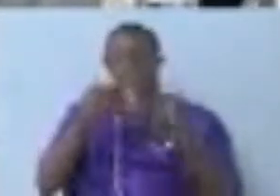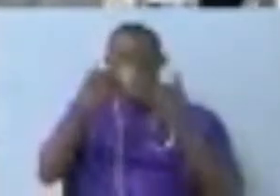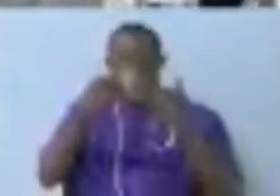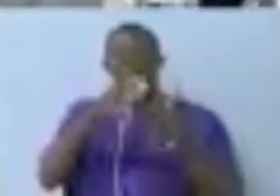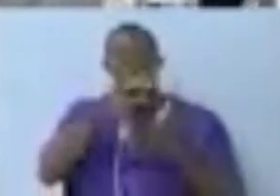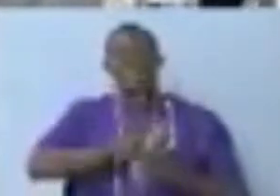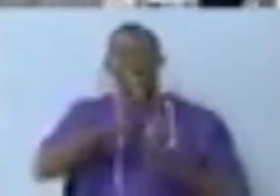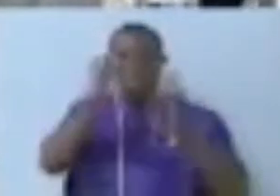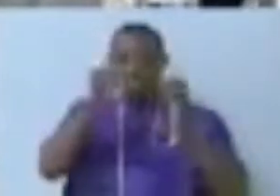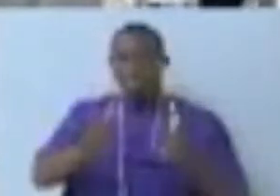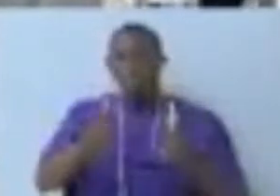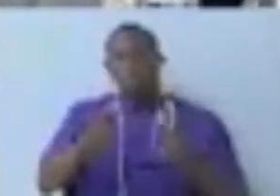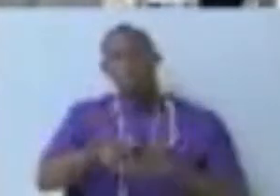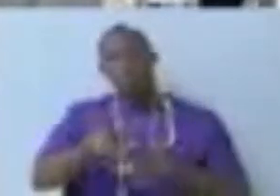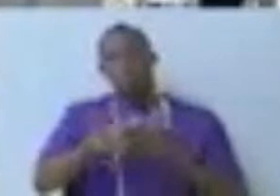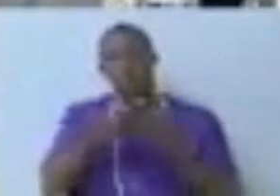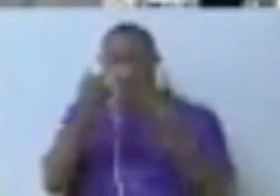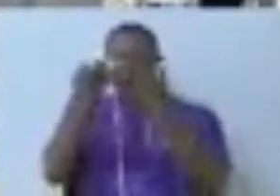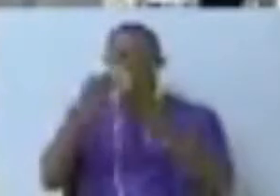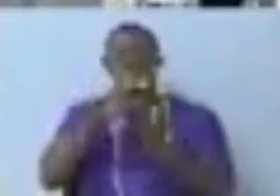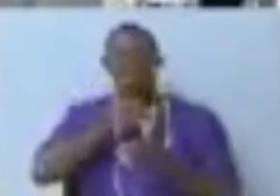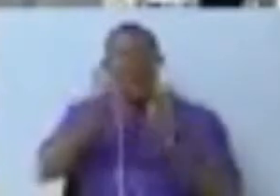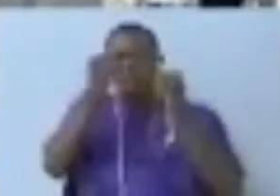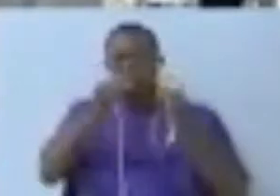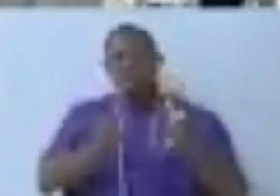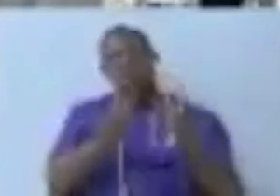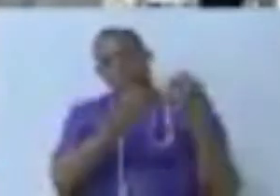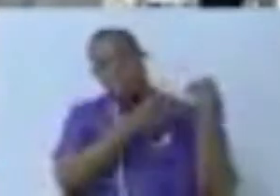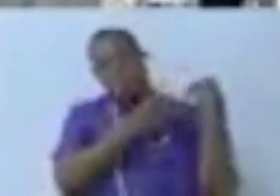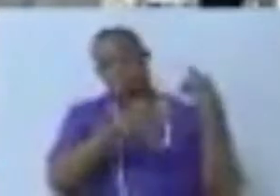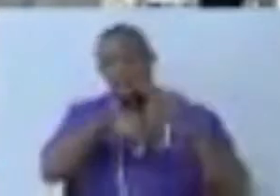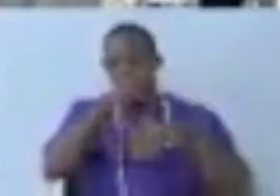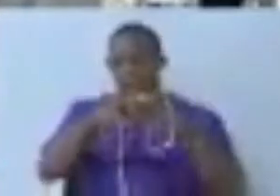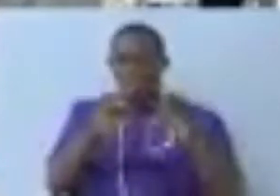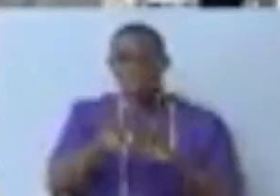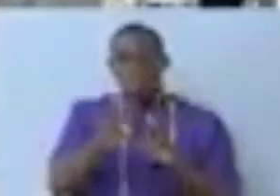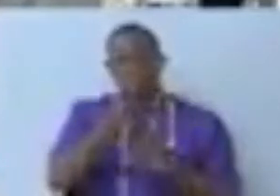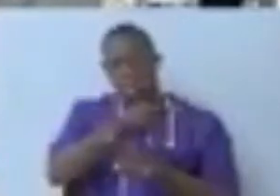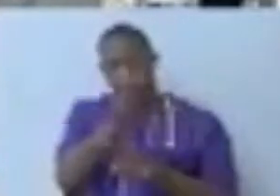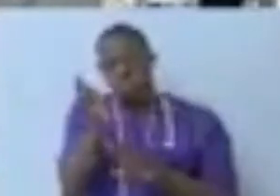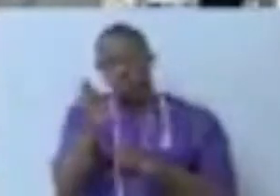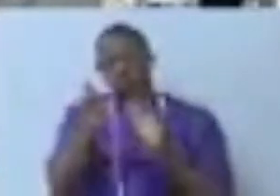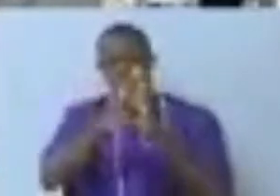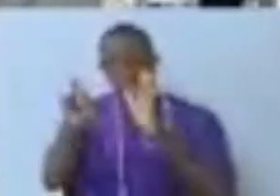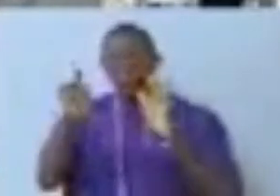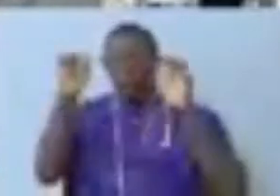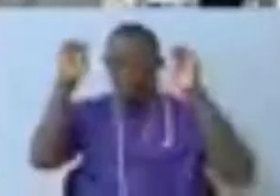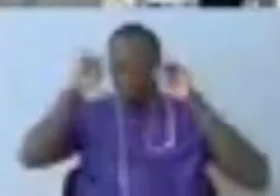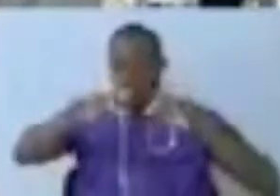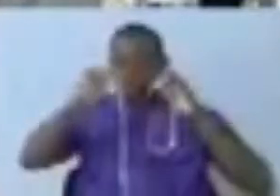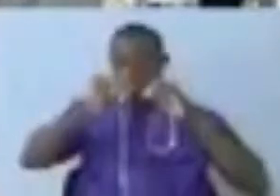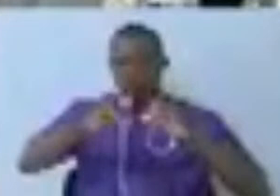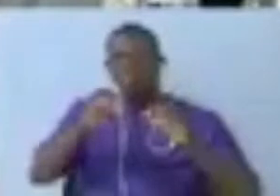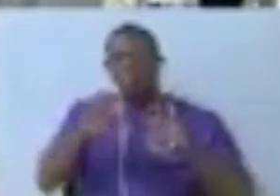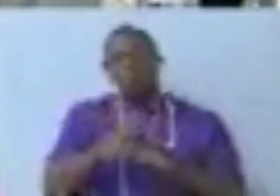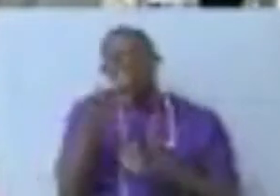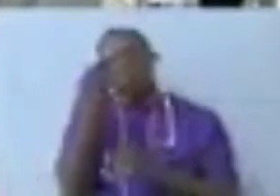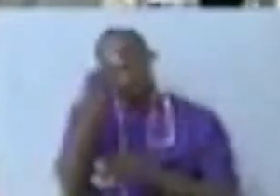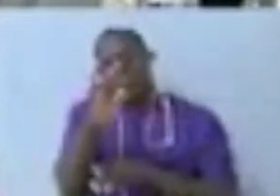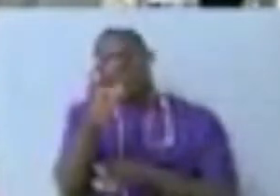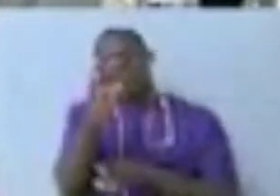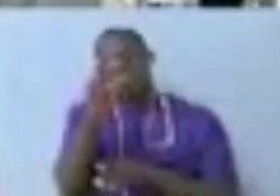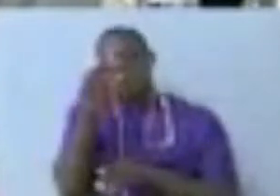chair or give the chair the duty to preside over these meetings.